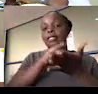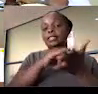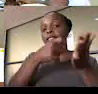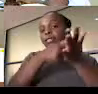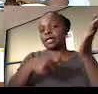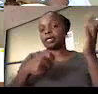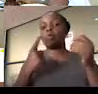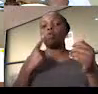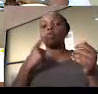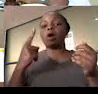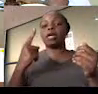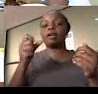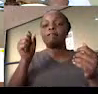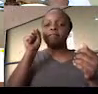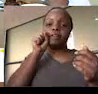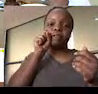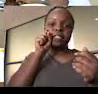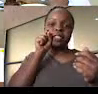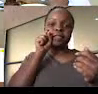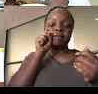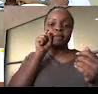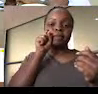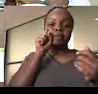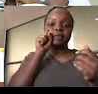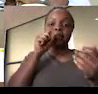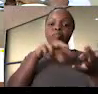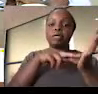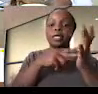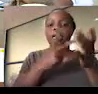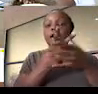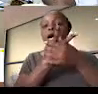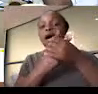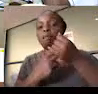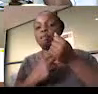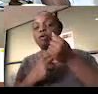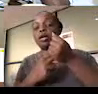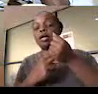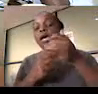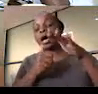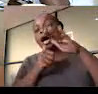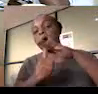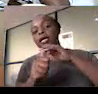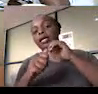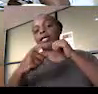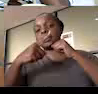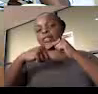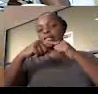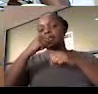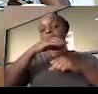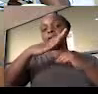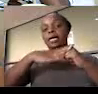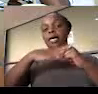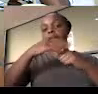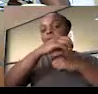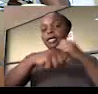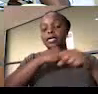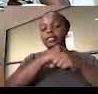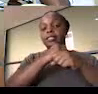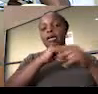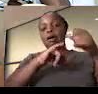after registering with 200, we are going to fill a form for you, and we are going to take details depending on the members